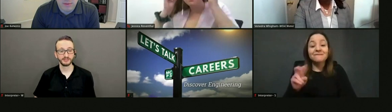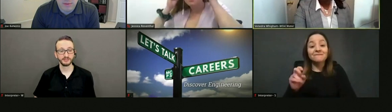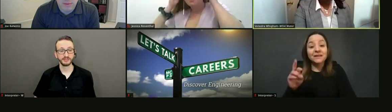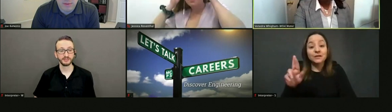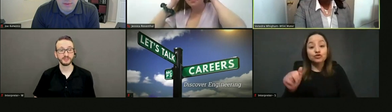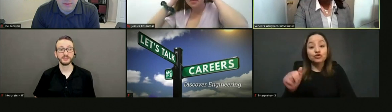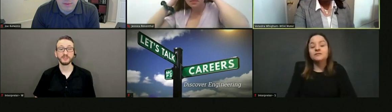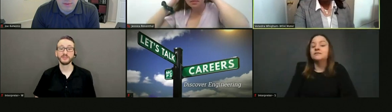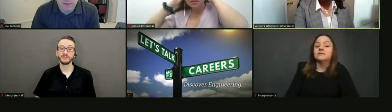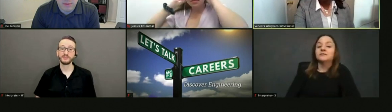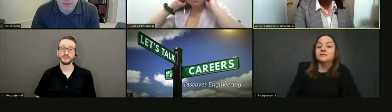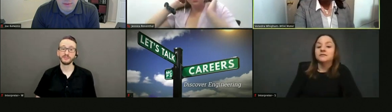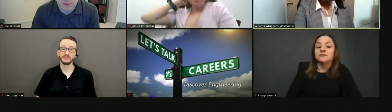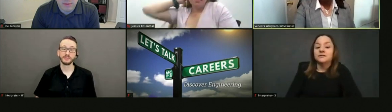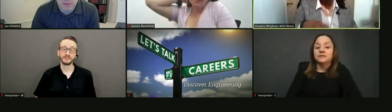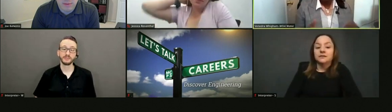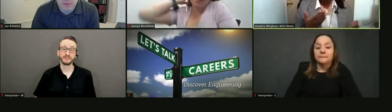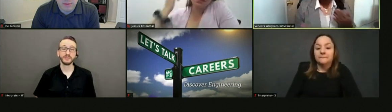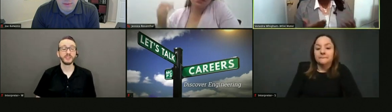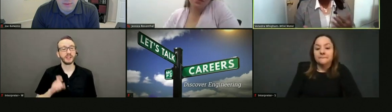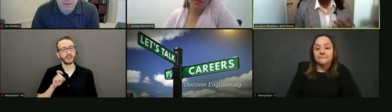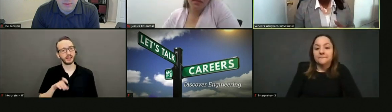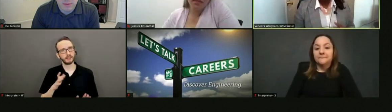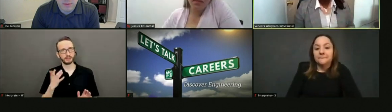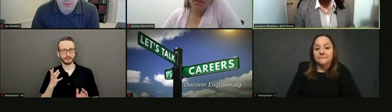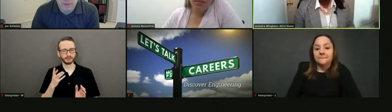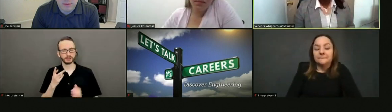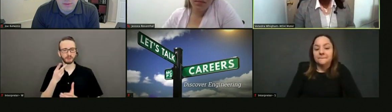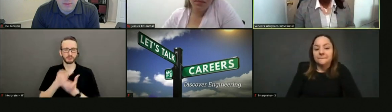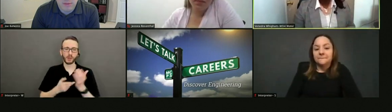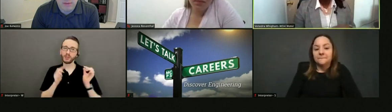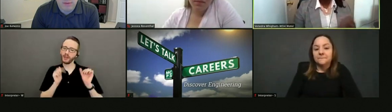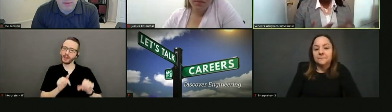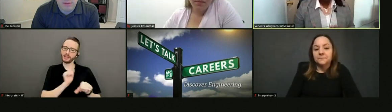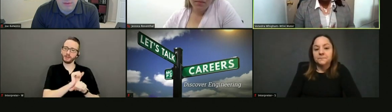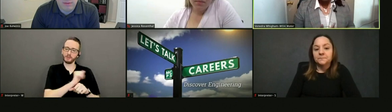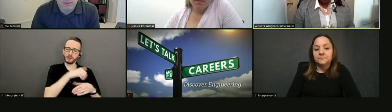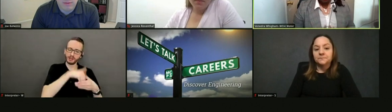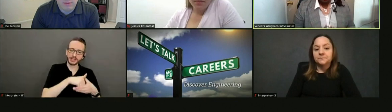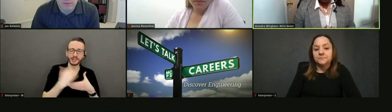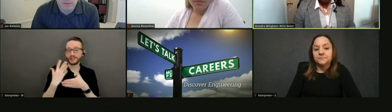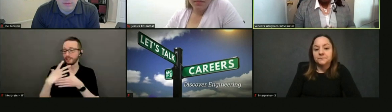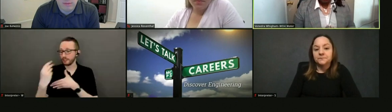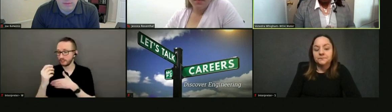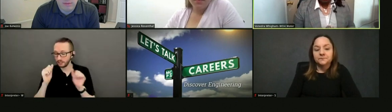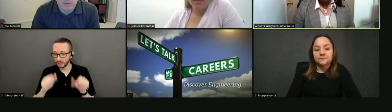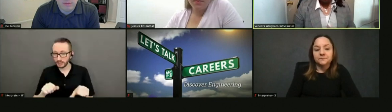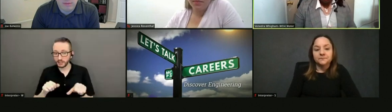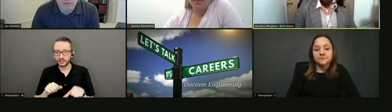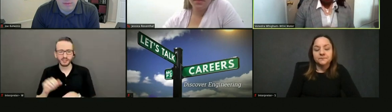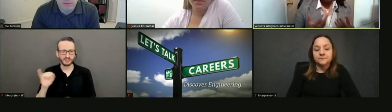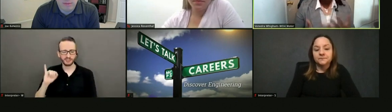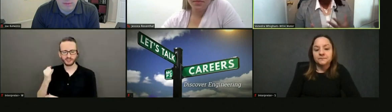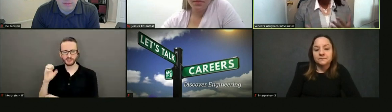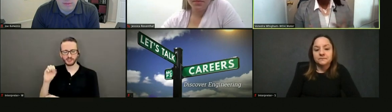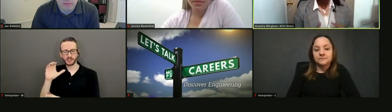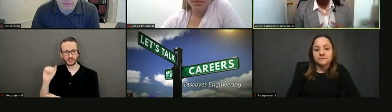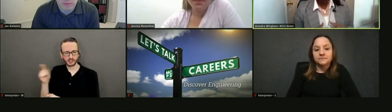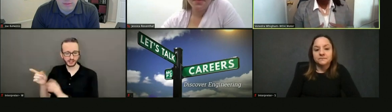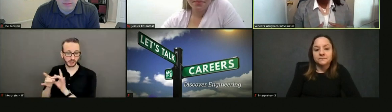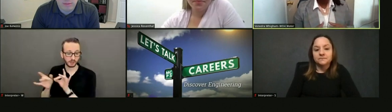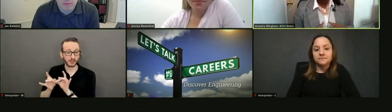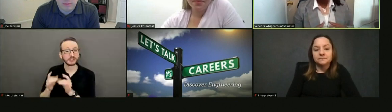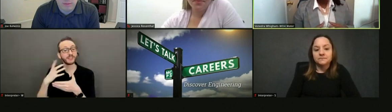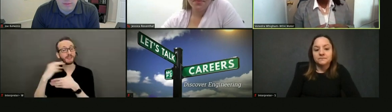I have to say that I'm kind of dual. I can do my work inside and outside. And just like Jessica was mentioning about outdoor